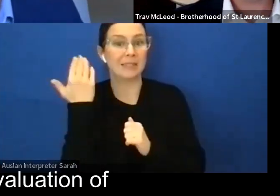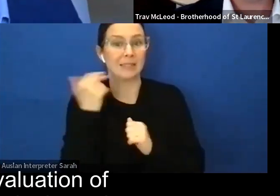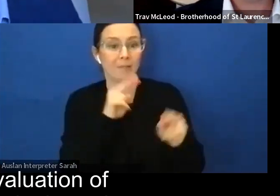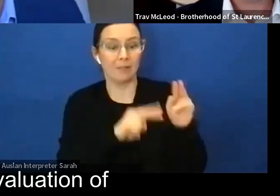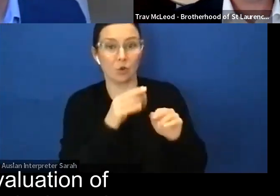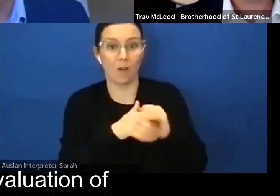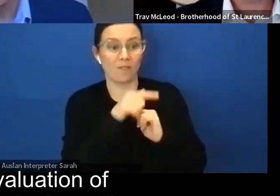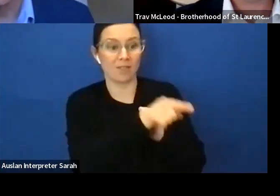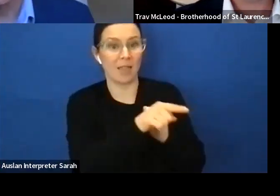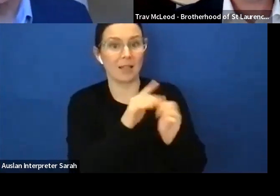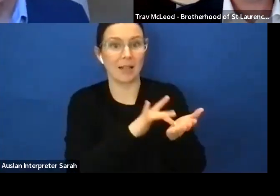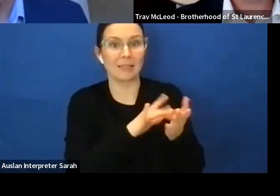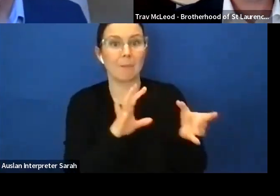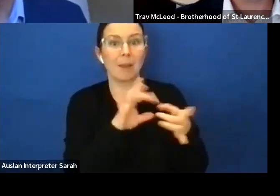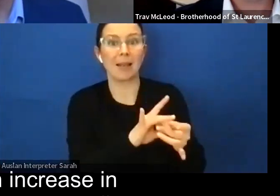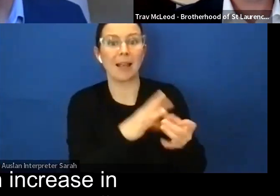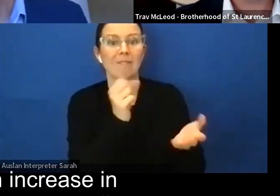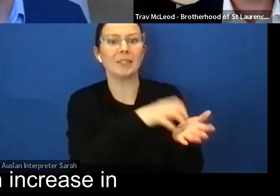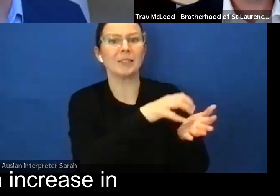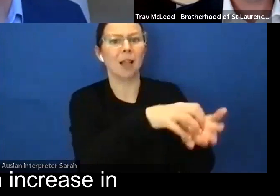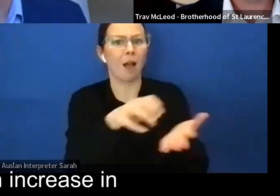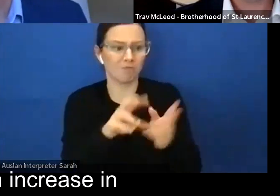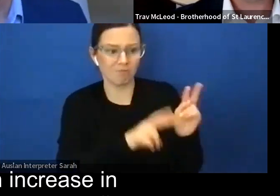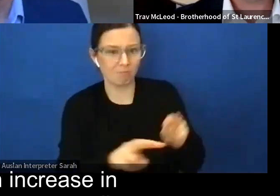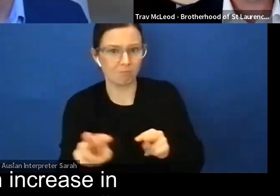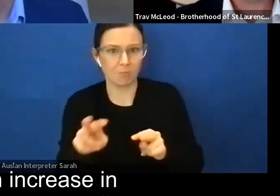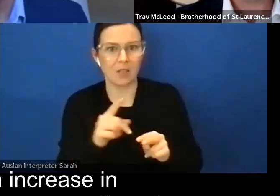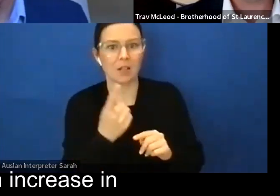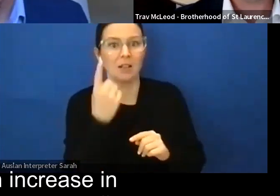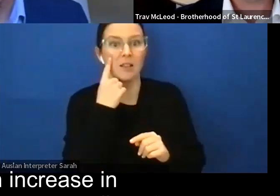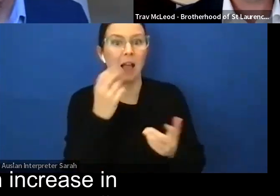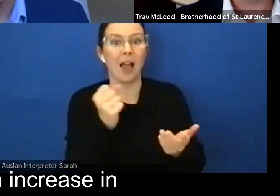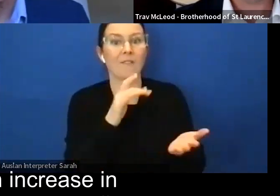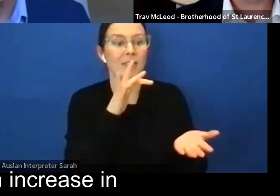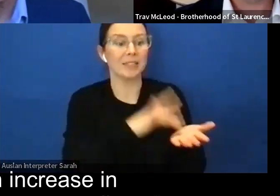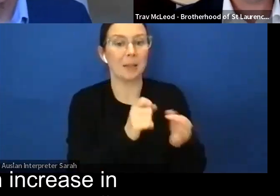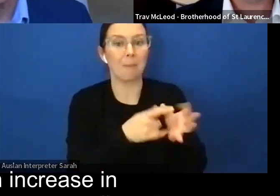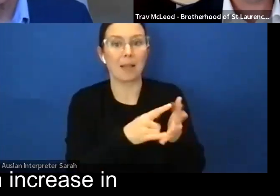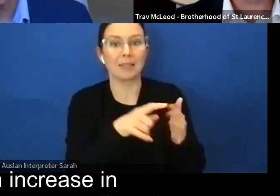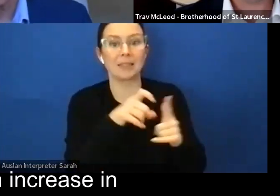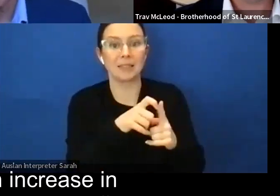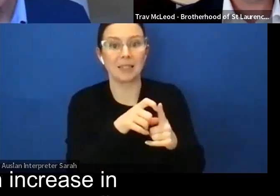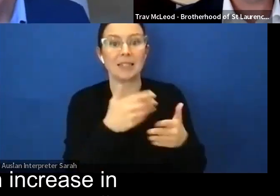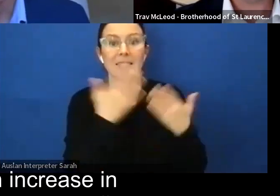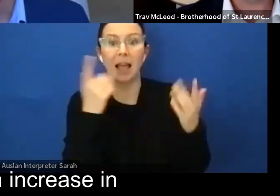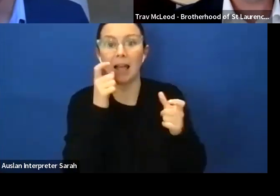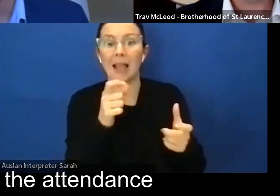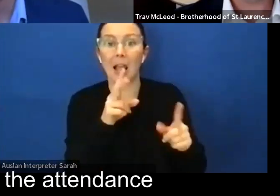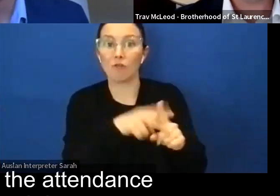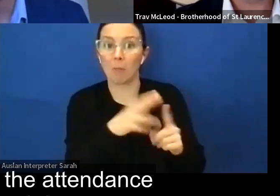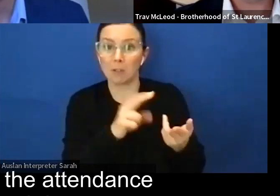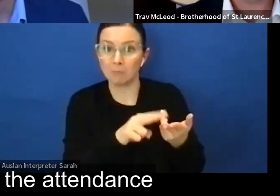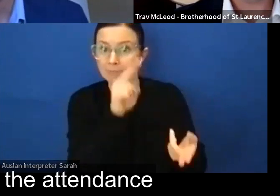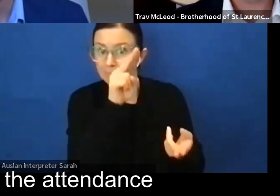Connected Beginnings sites indicated that an increase in centre-based daycare enrolment,